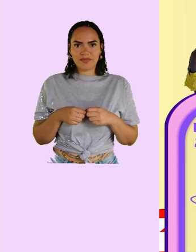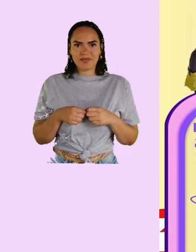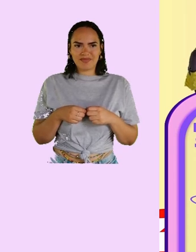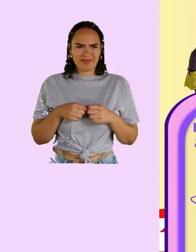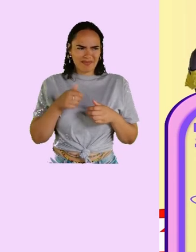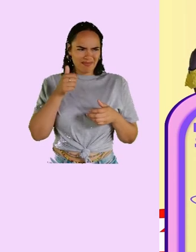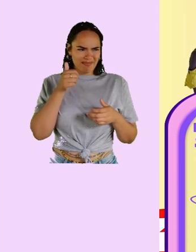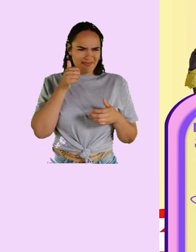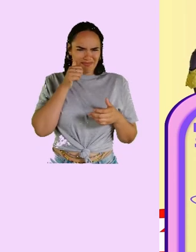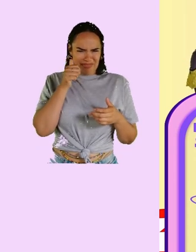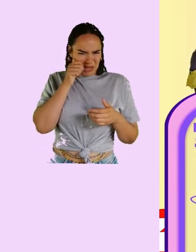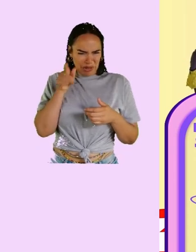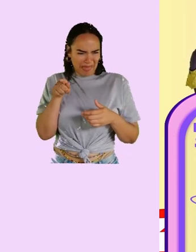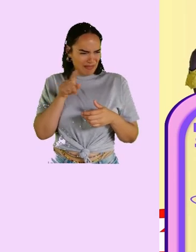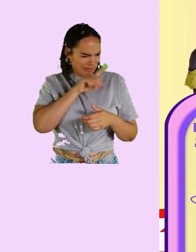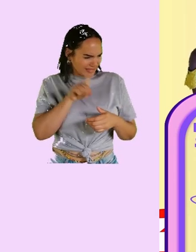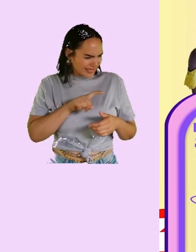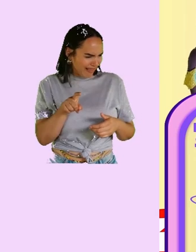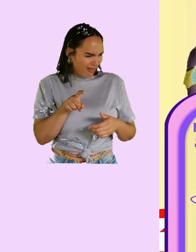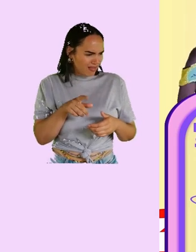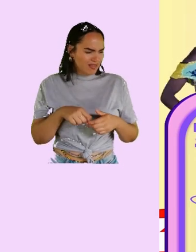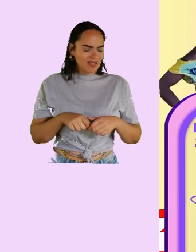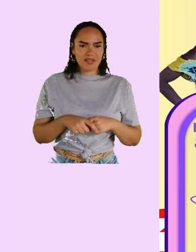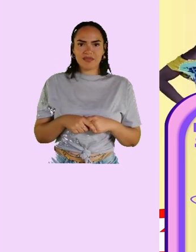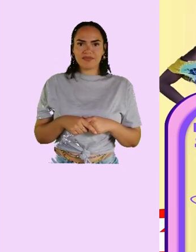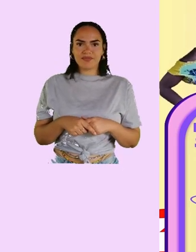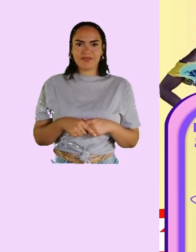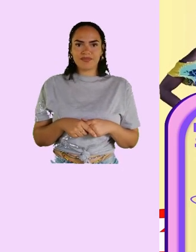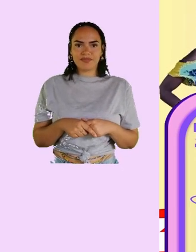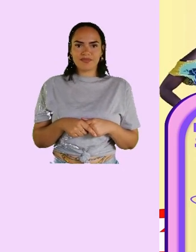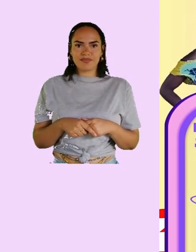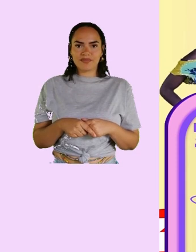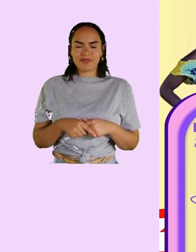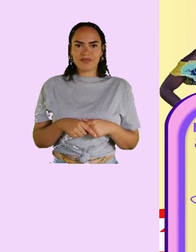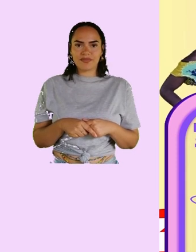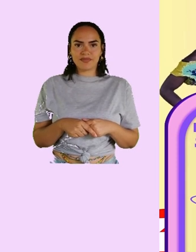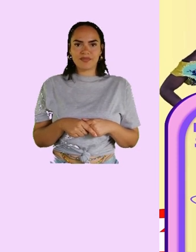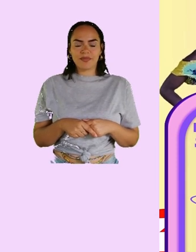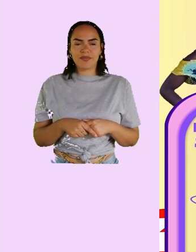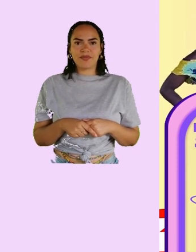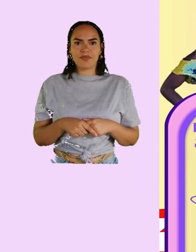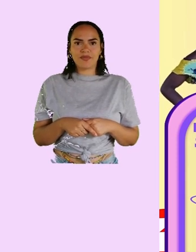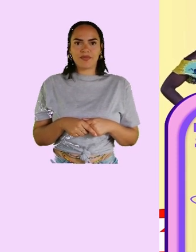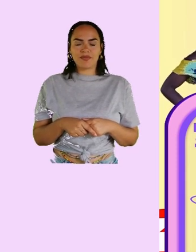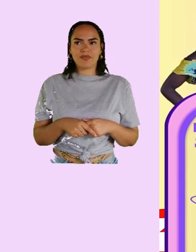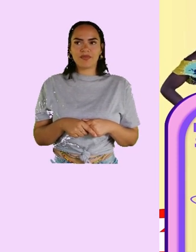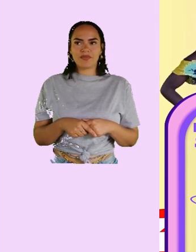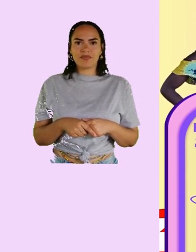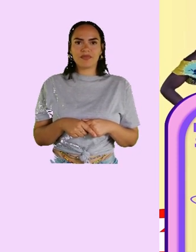that, but not Tanzania. Apparently. Next question. What is the hottest planet in our solar